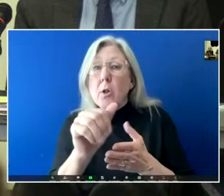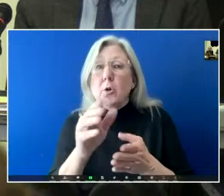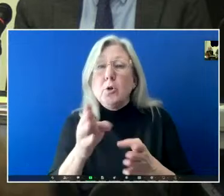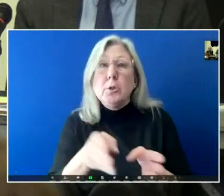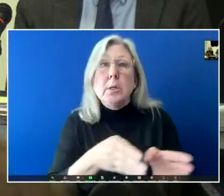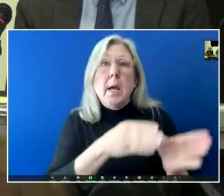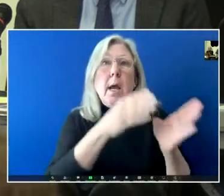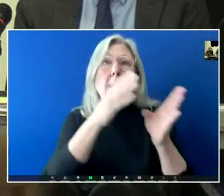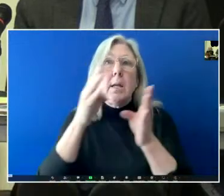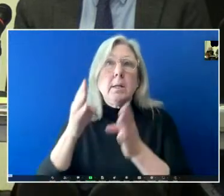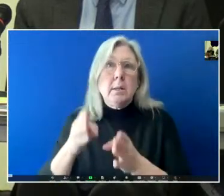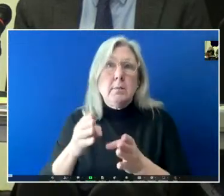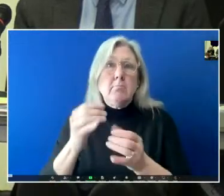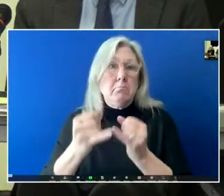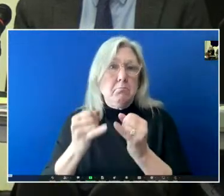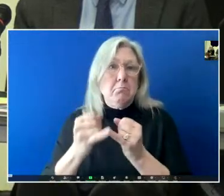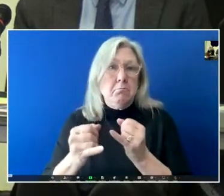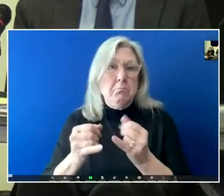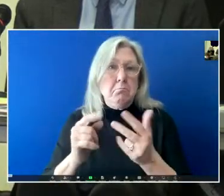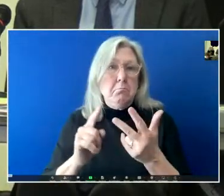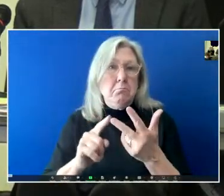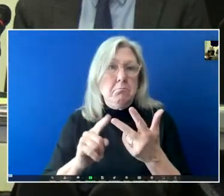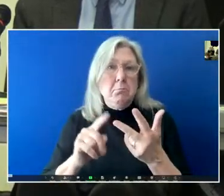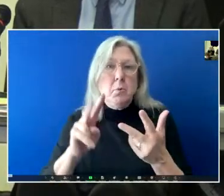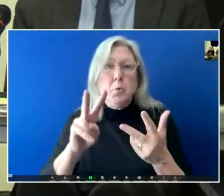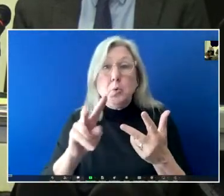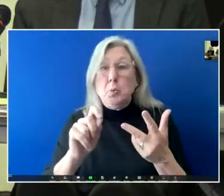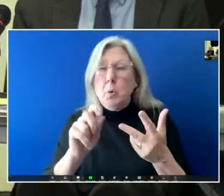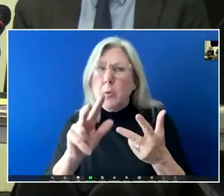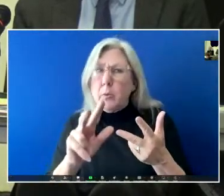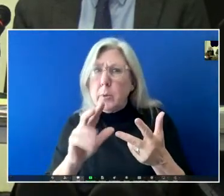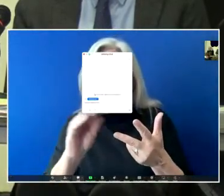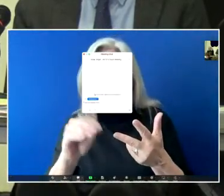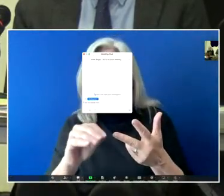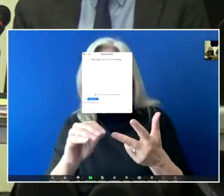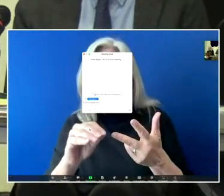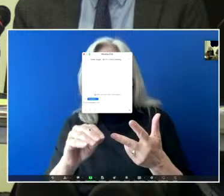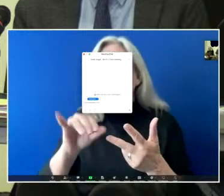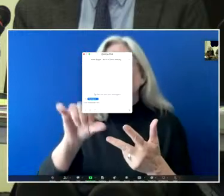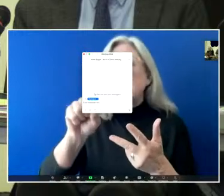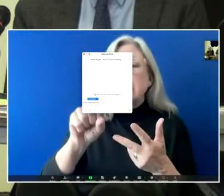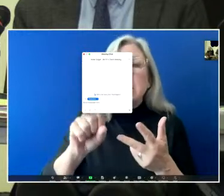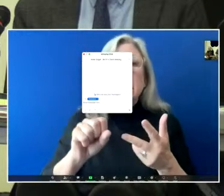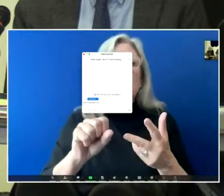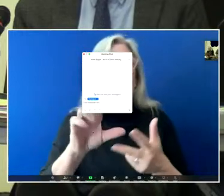uh and the last was for the one 2.3% yes that was